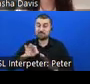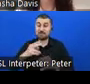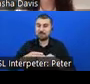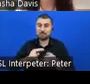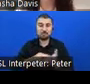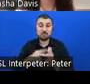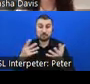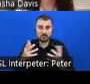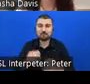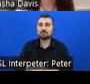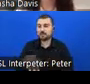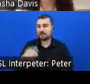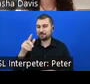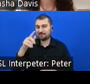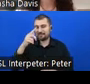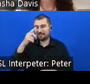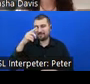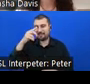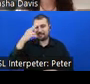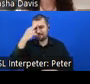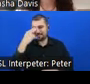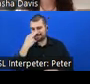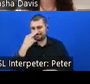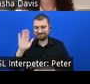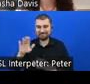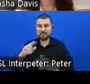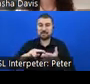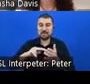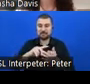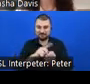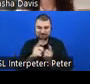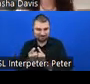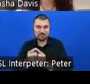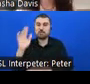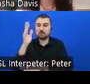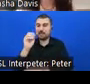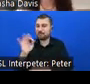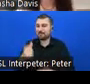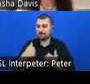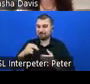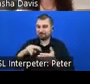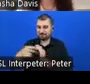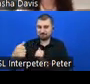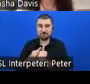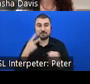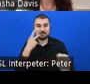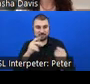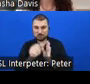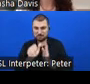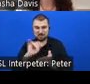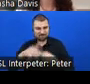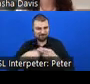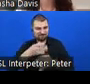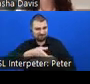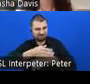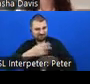tree of life in Latin. This particular photo shows him working on a sculpture in lignum vitae. He